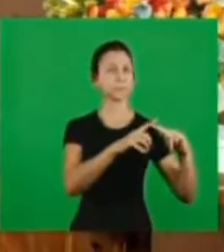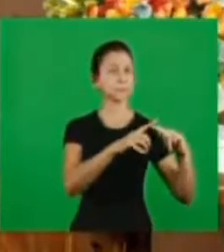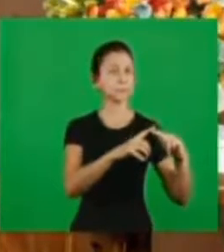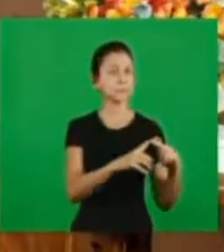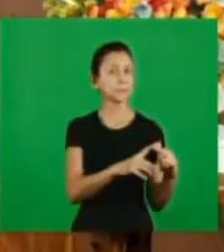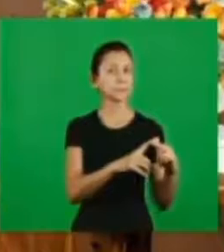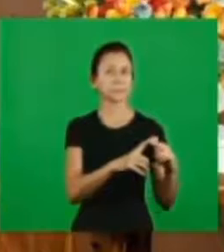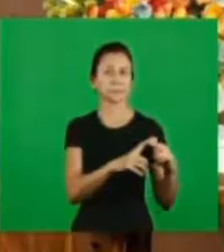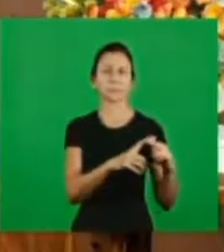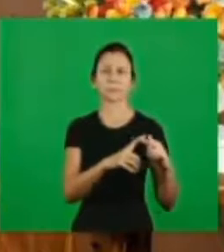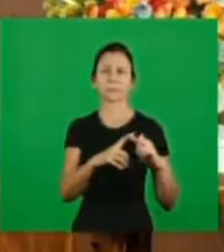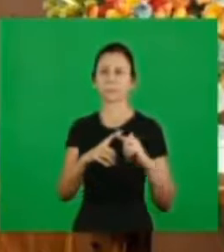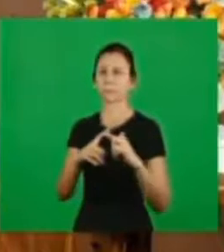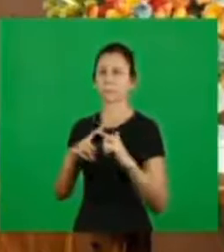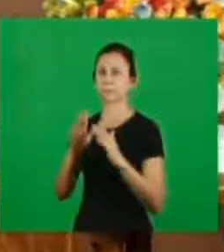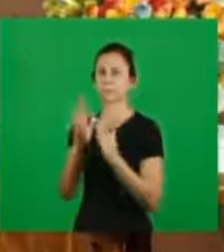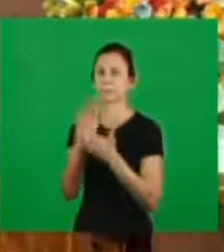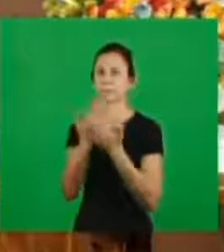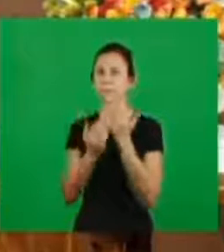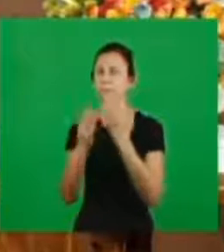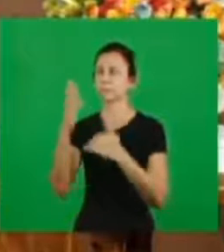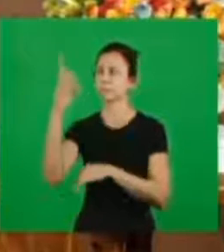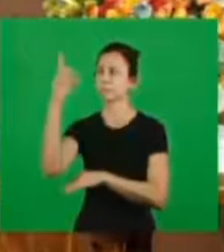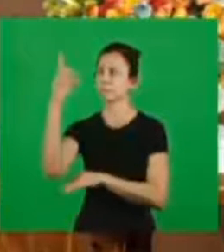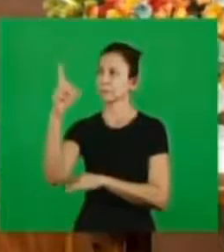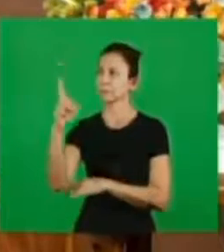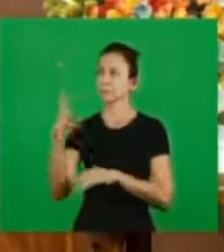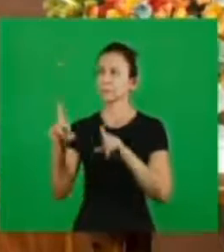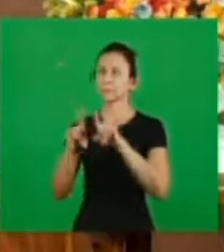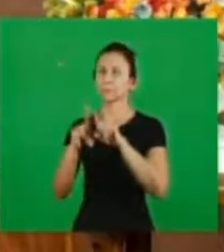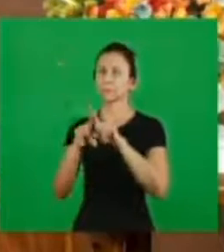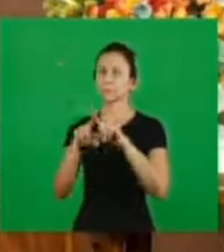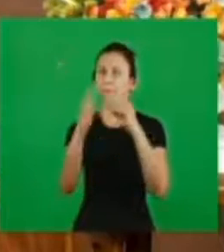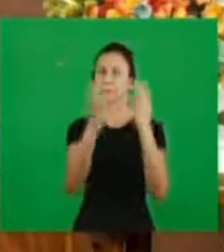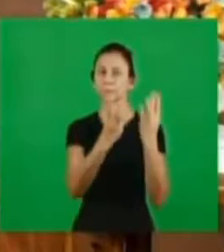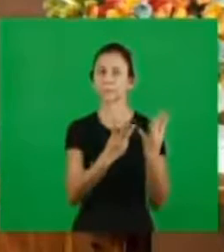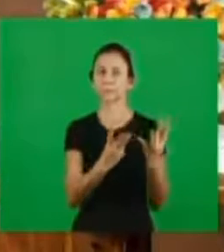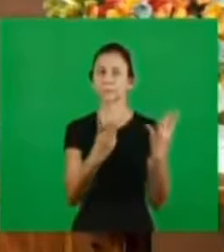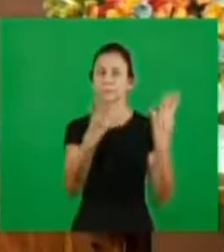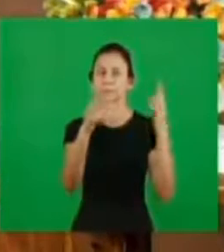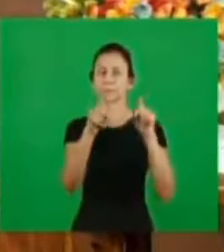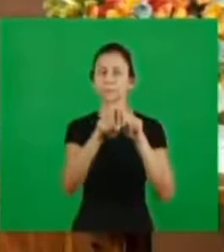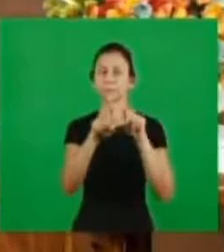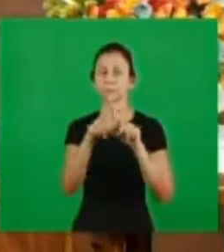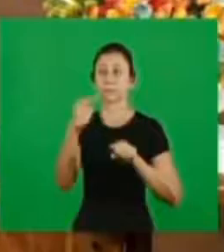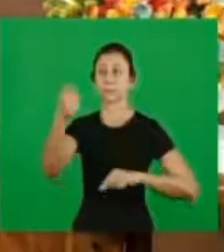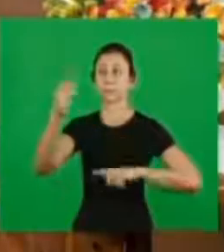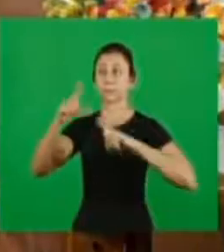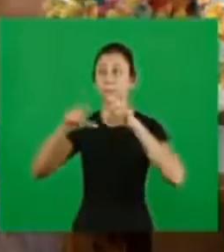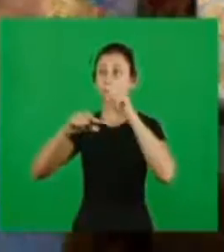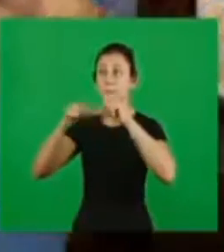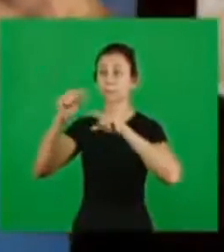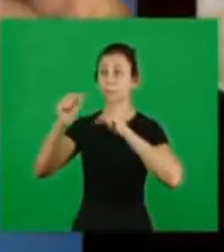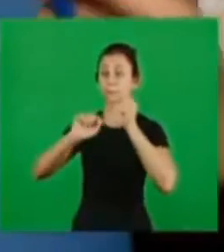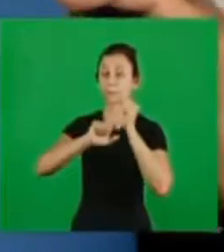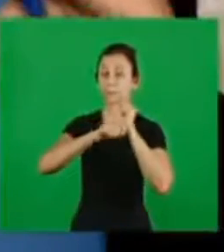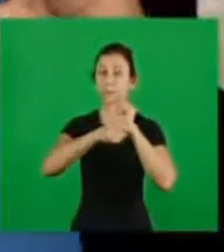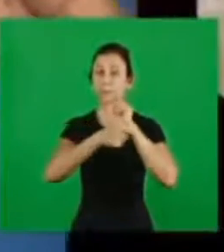The mystery of the seven church that we saw on my right hand, and the seven lampstands, the seven stars,